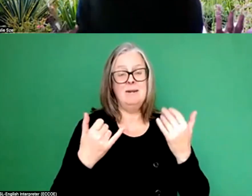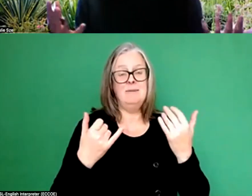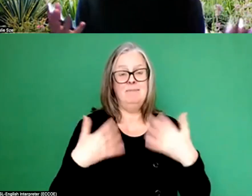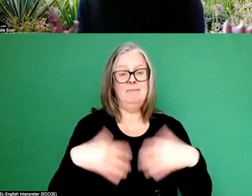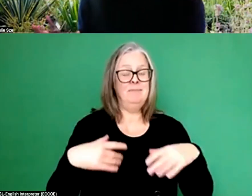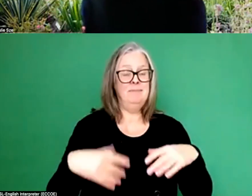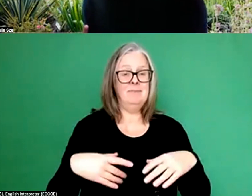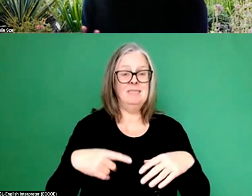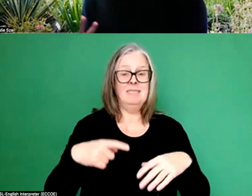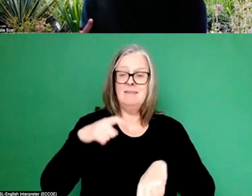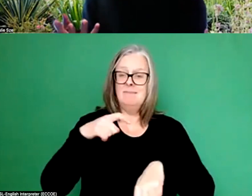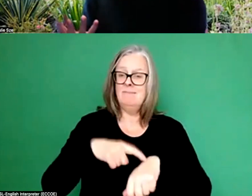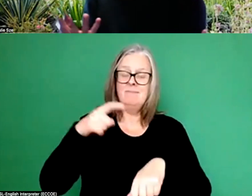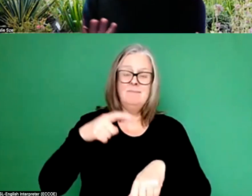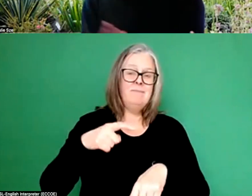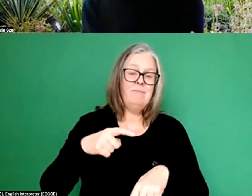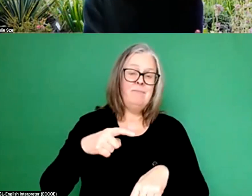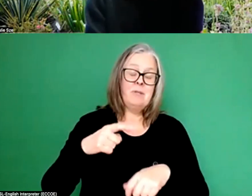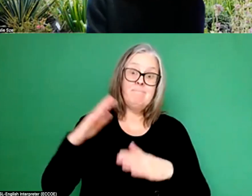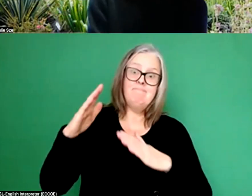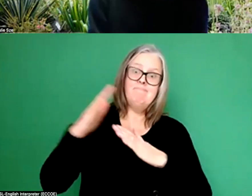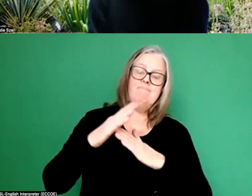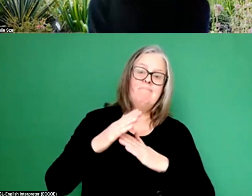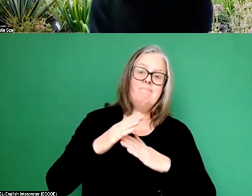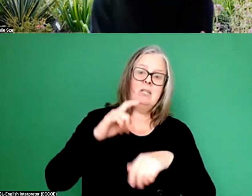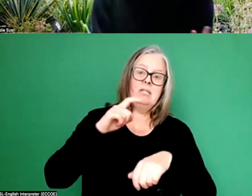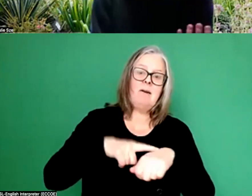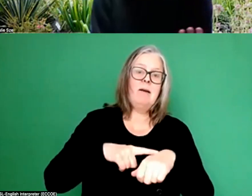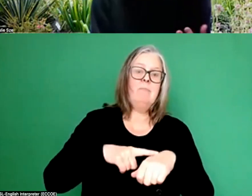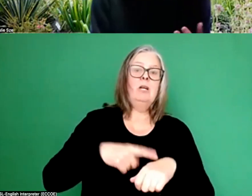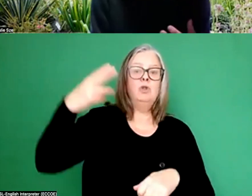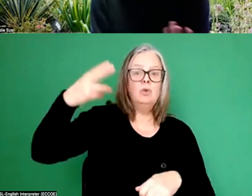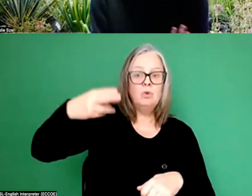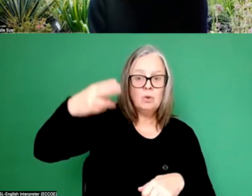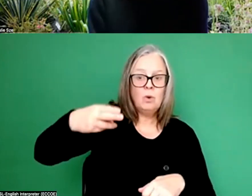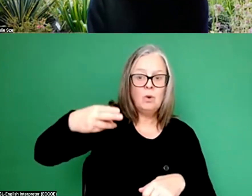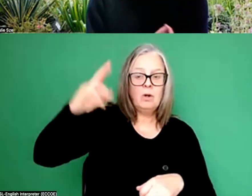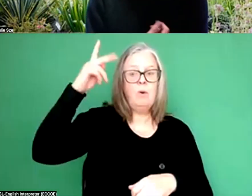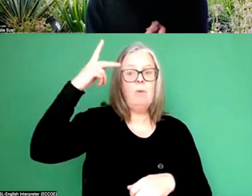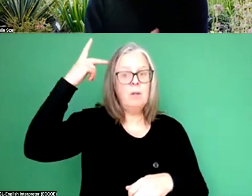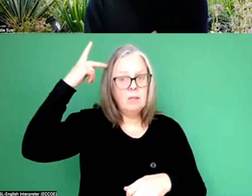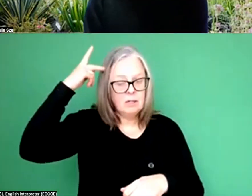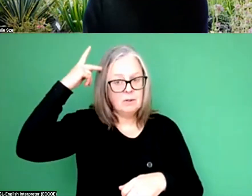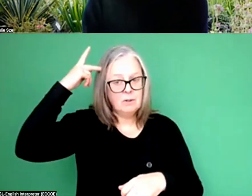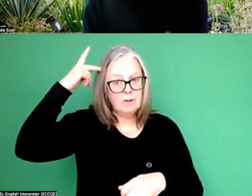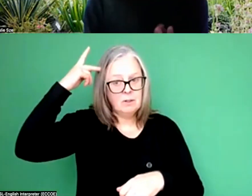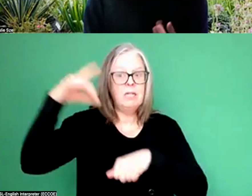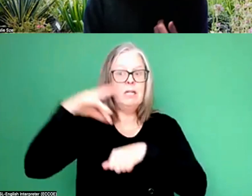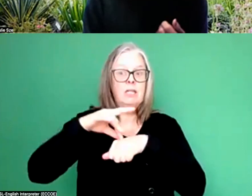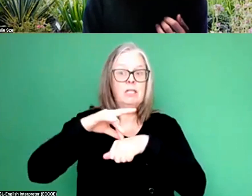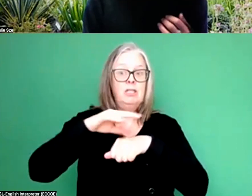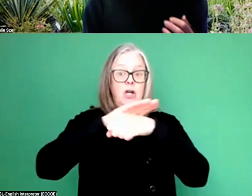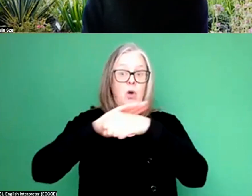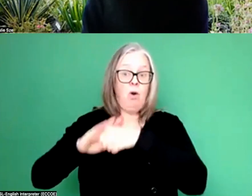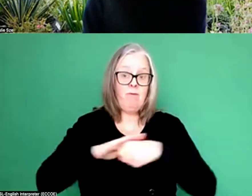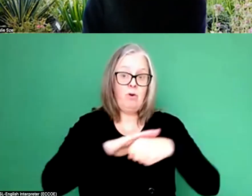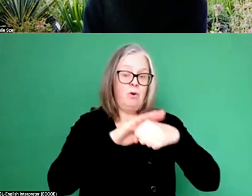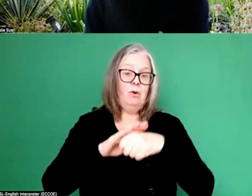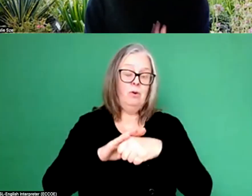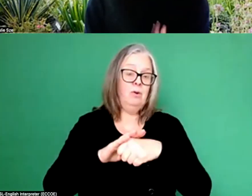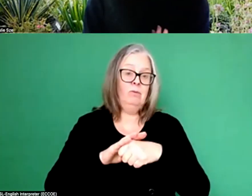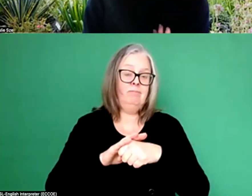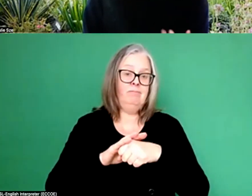historical political, you know, geographical questions. And so obviously there's going to be like nasty